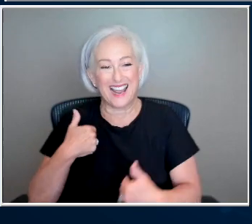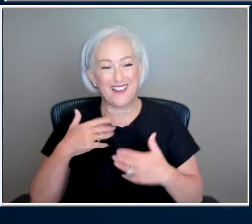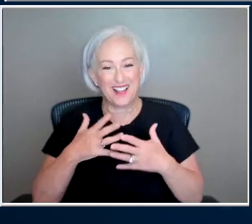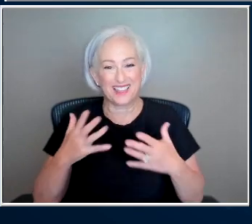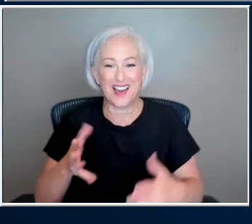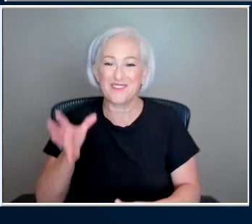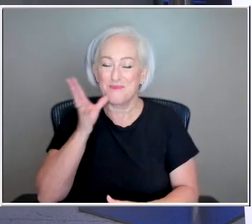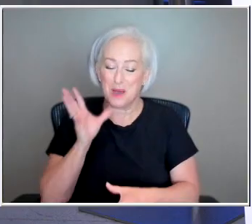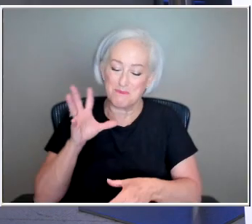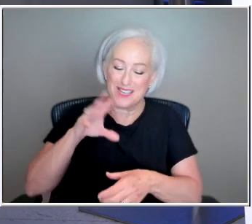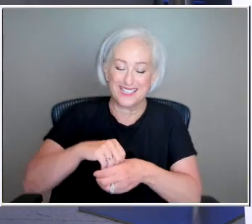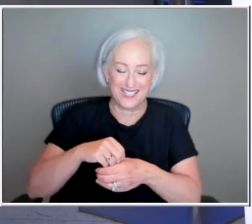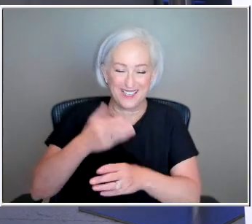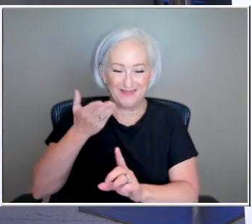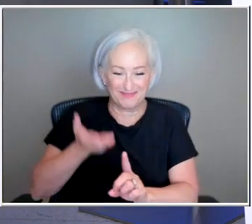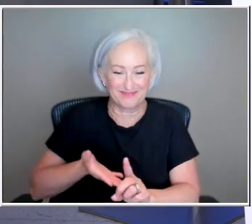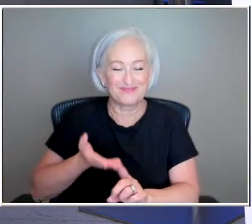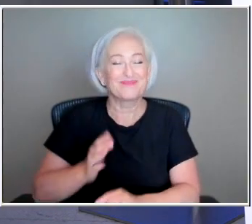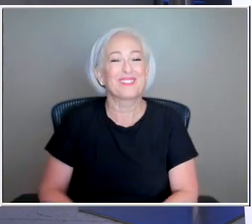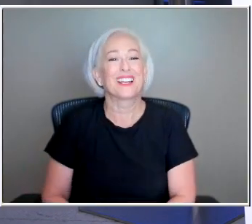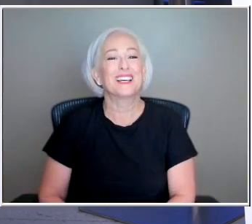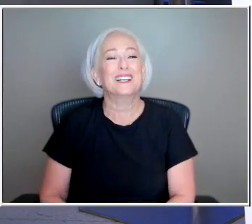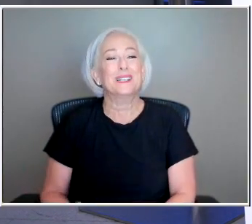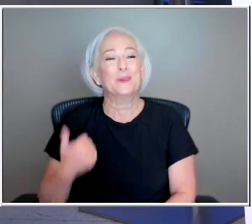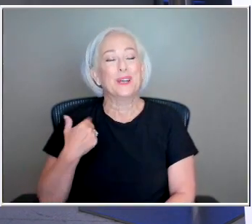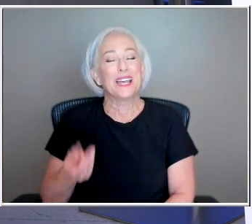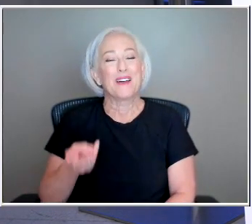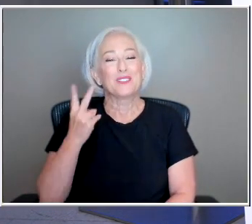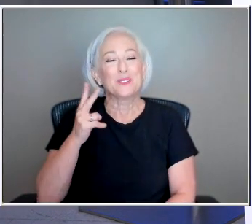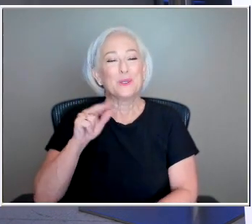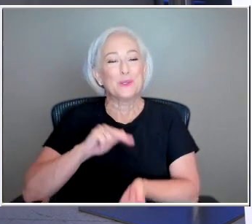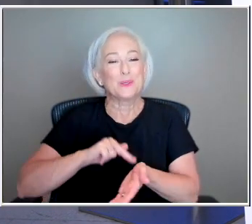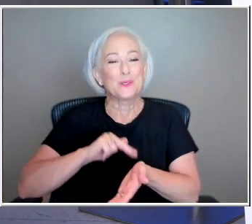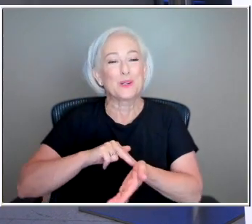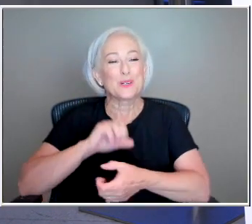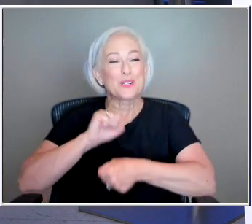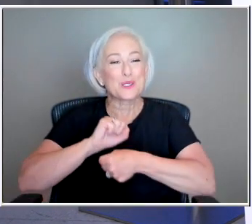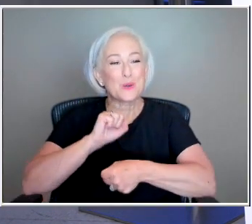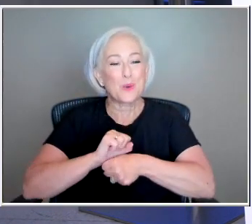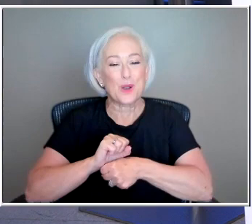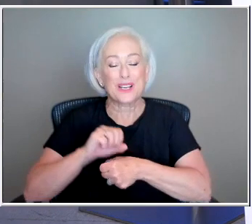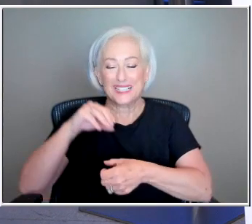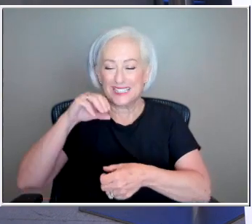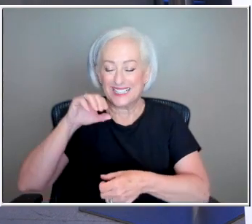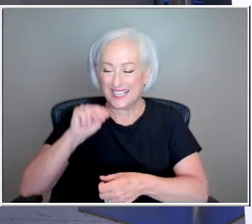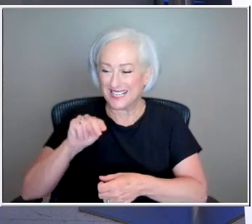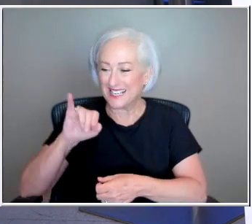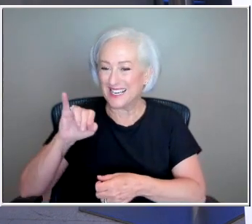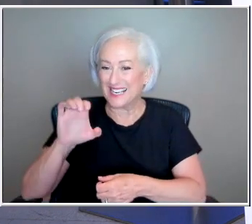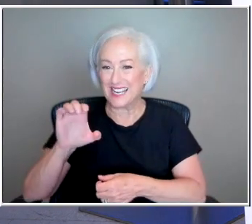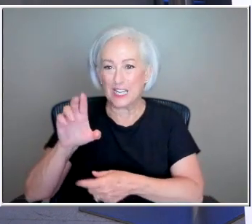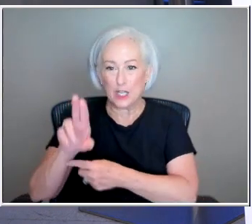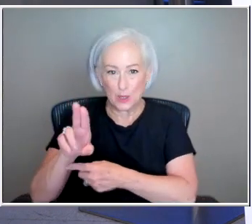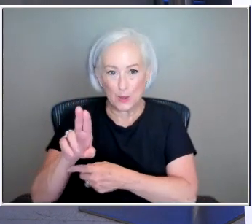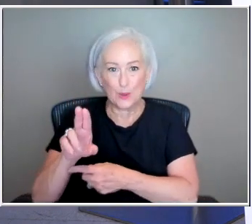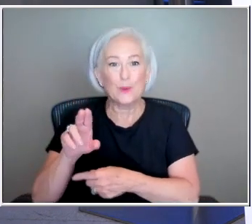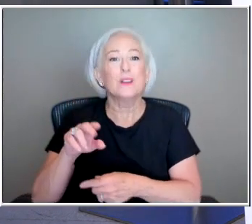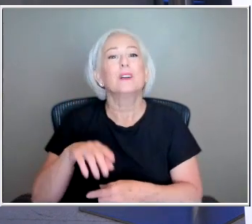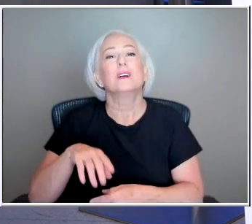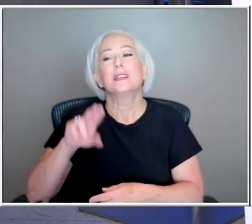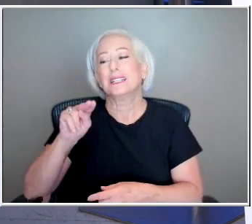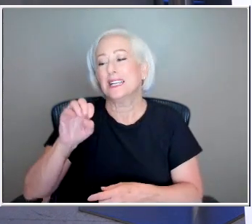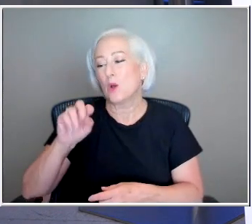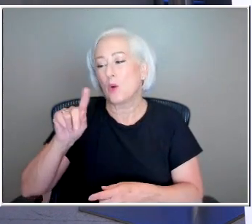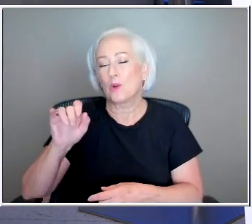studio with us, we are joined by two nurses working inside our neonatal medical home, clinical nurse coordinator Rachel Brown and